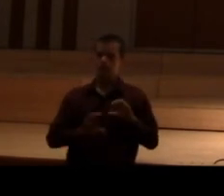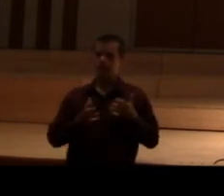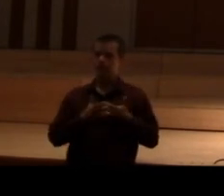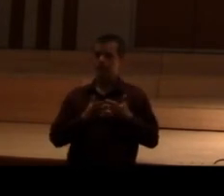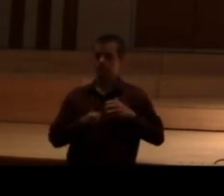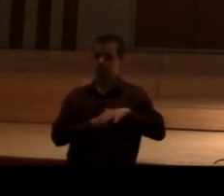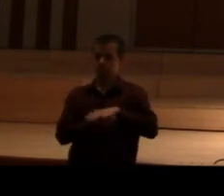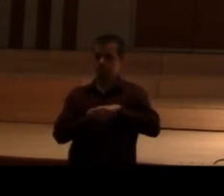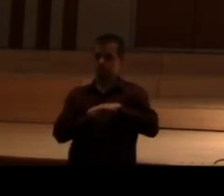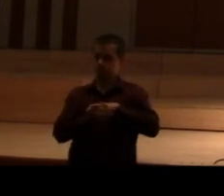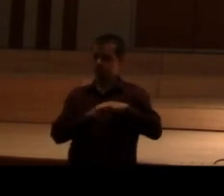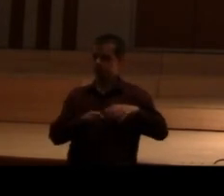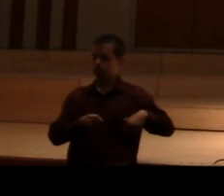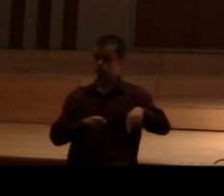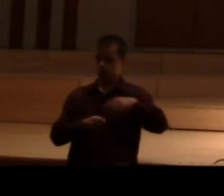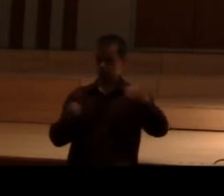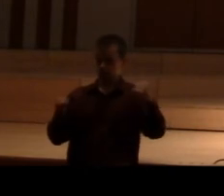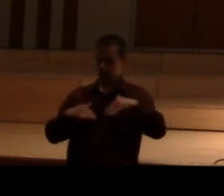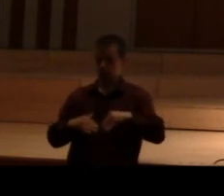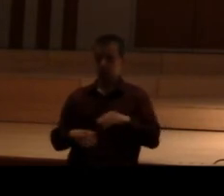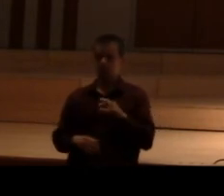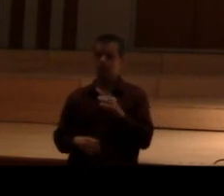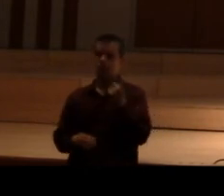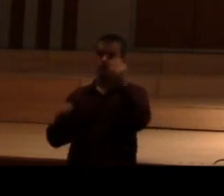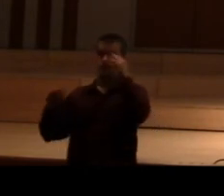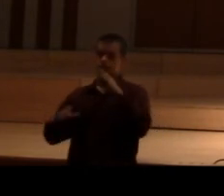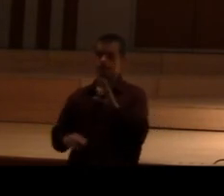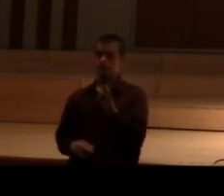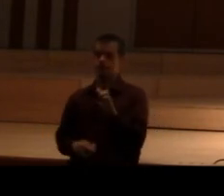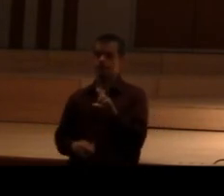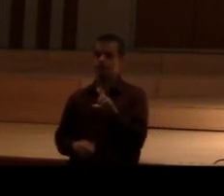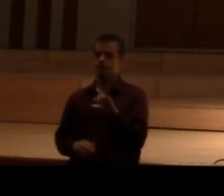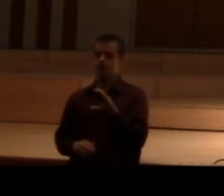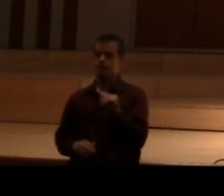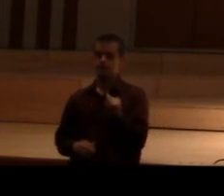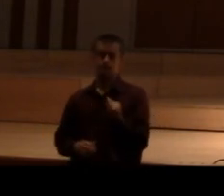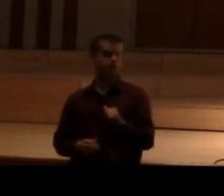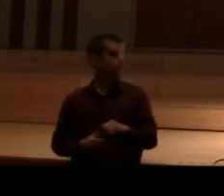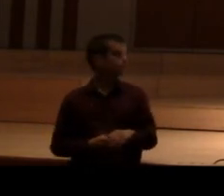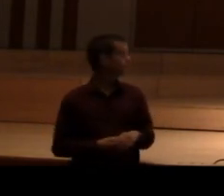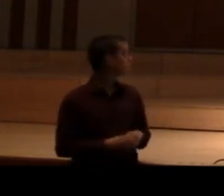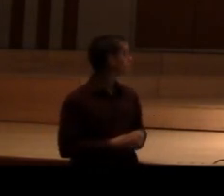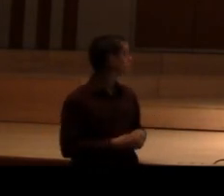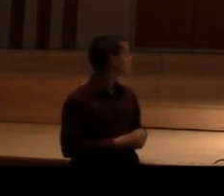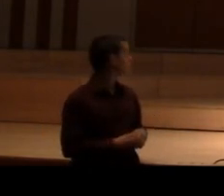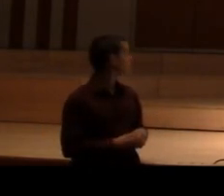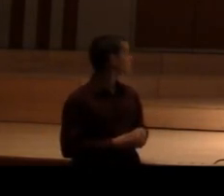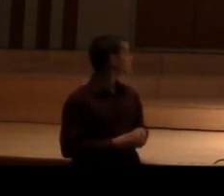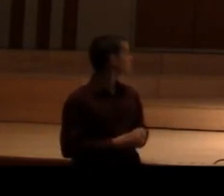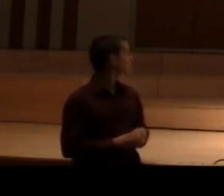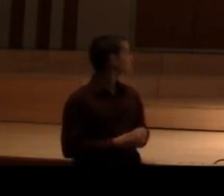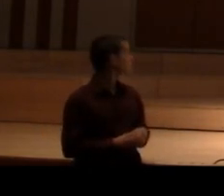from the neighborhood. And Felisa was one of our teachers. So we're gonna head back to the prezi now.